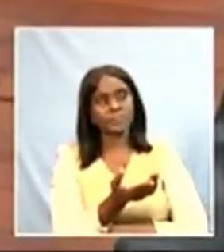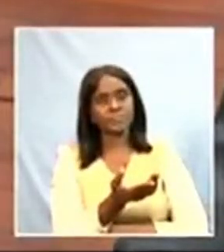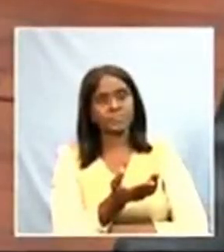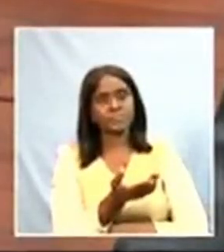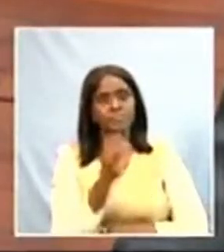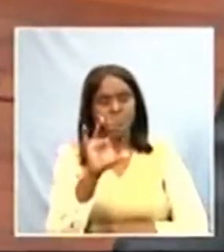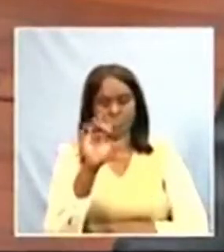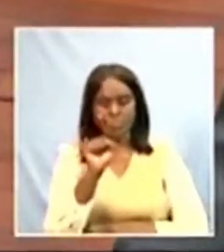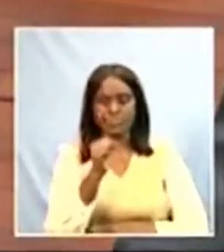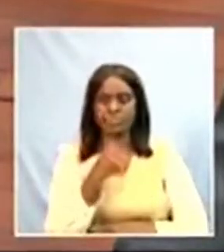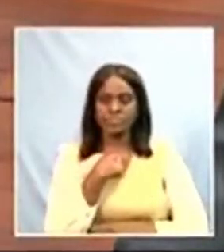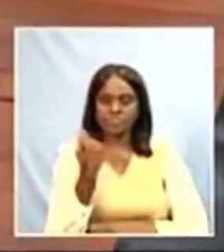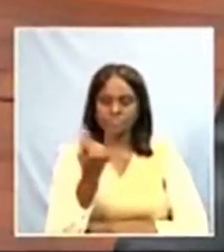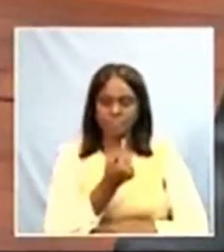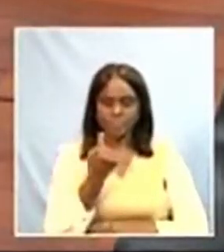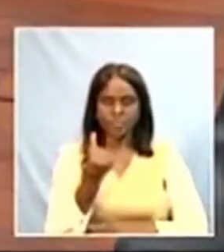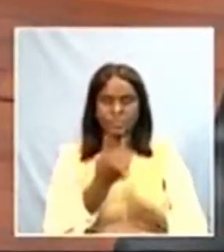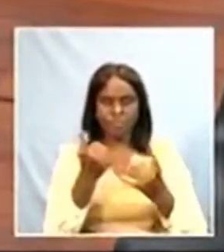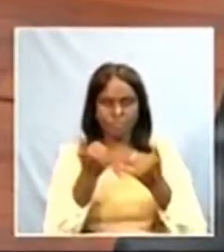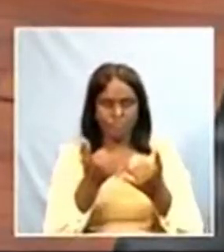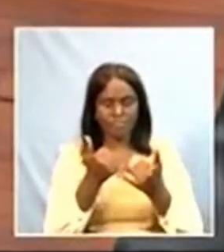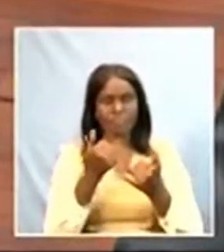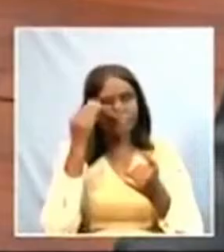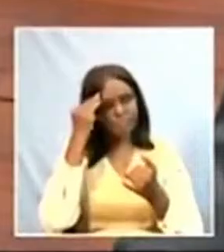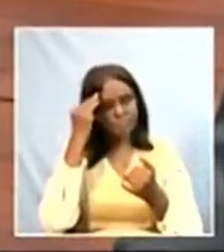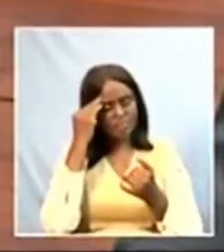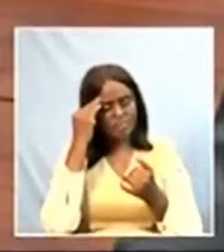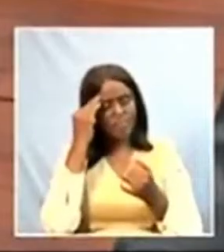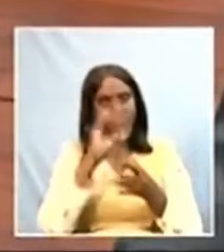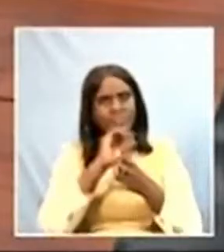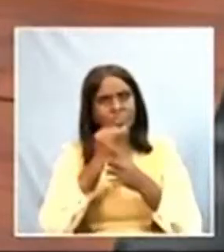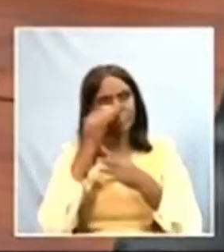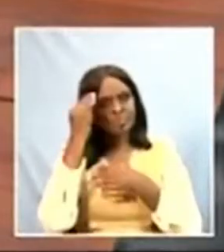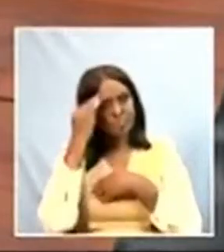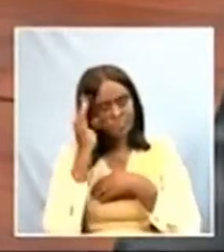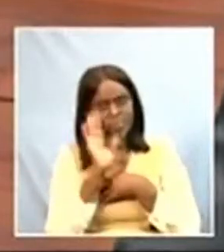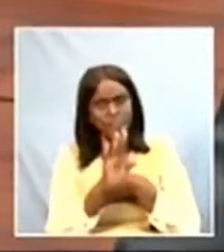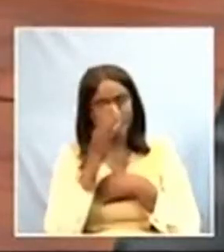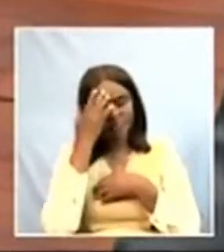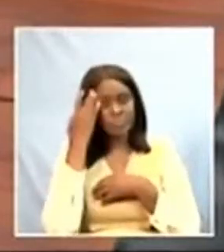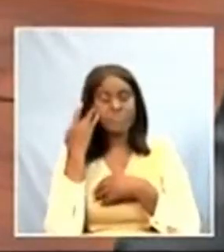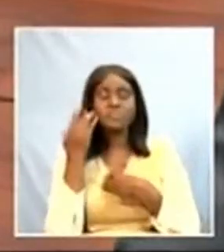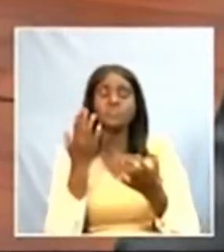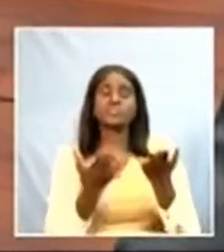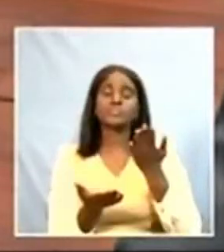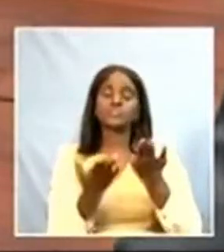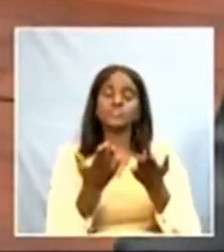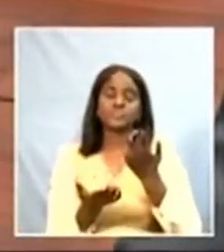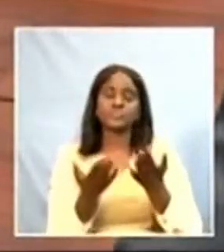CS, I just wanted to find out or to know whether,